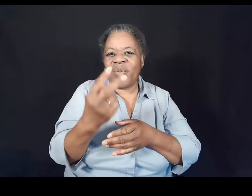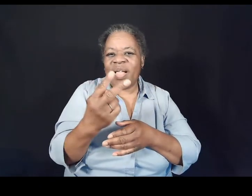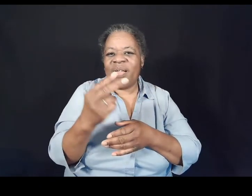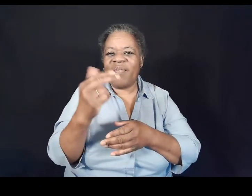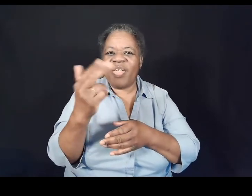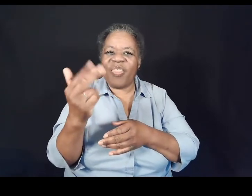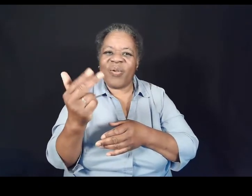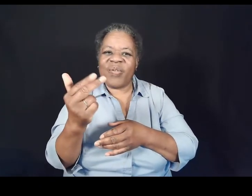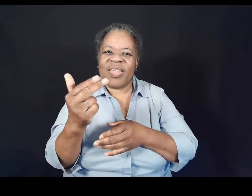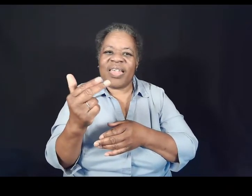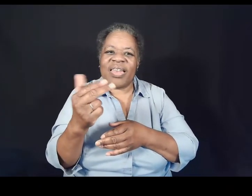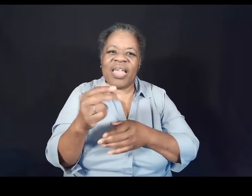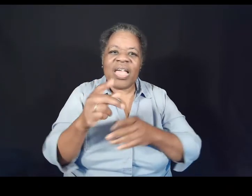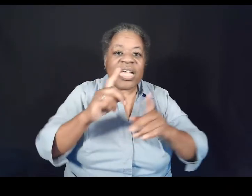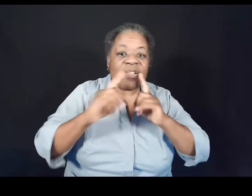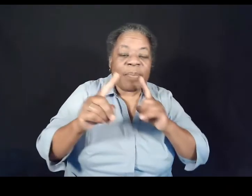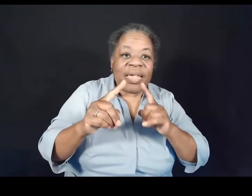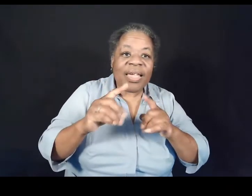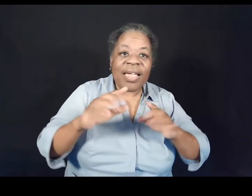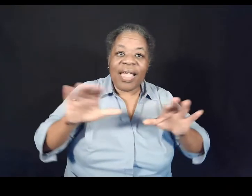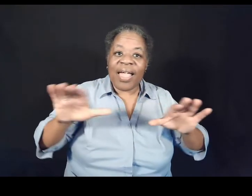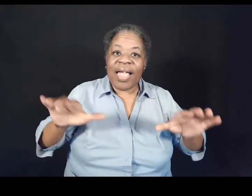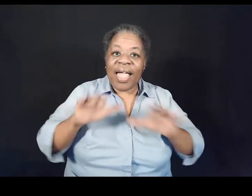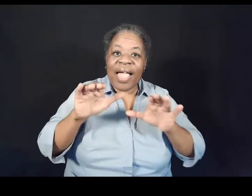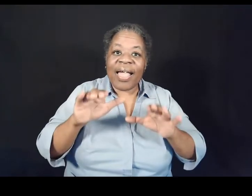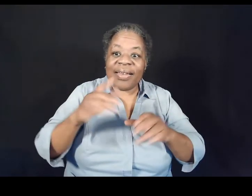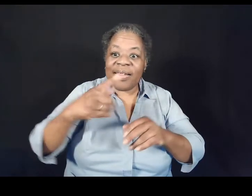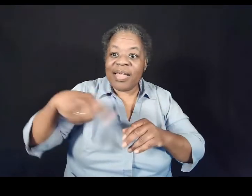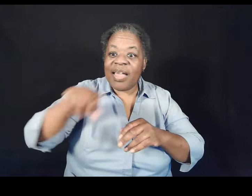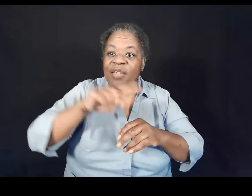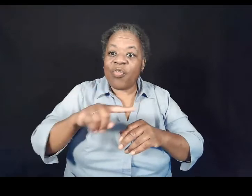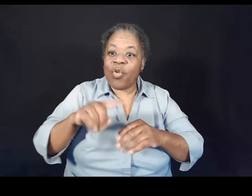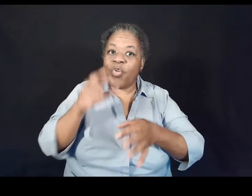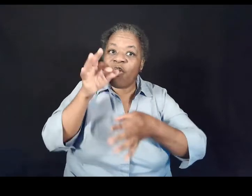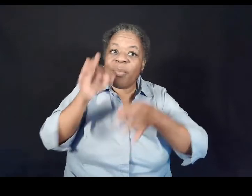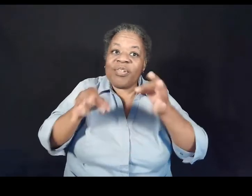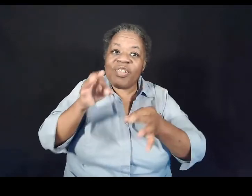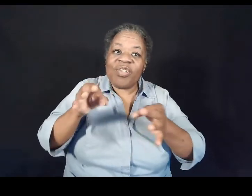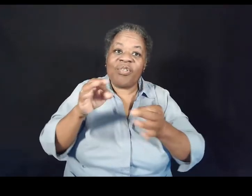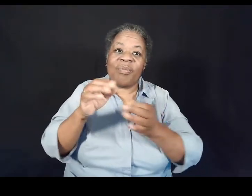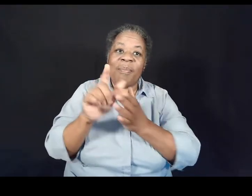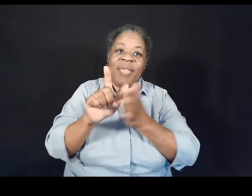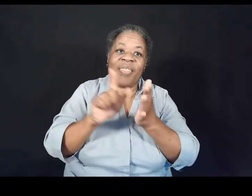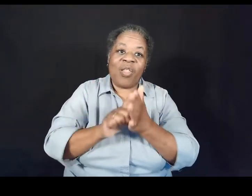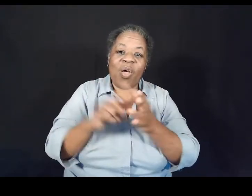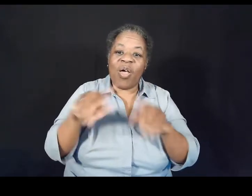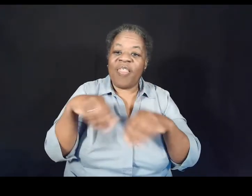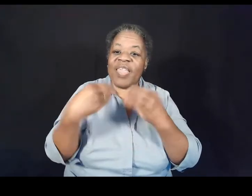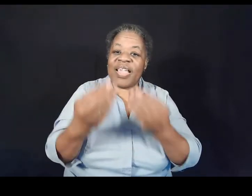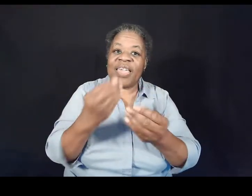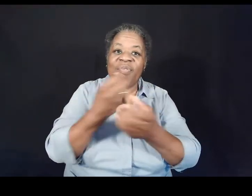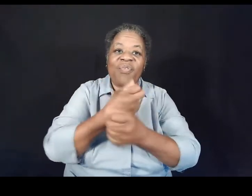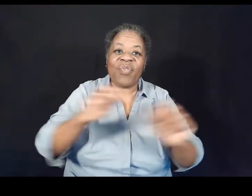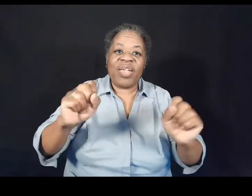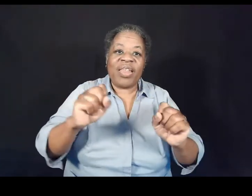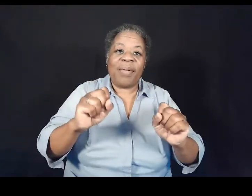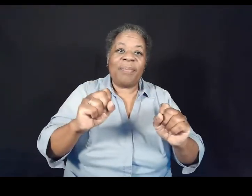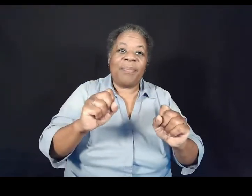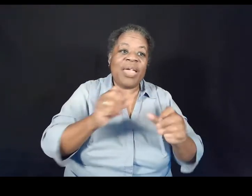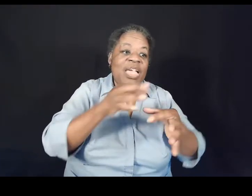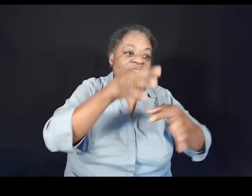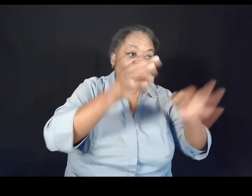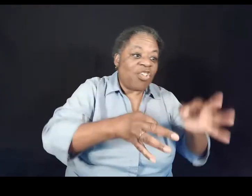Speak and act as those who are going to be judged by the law that gives freedom, because judgment without mercy will be